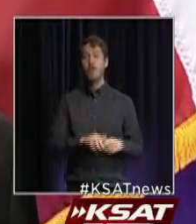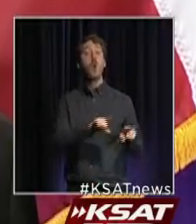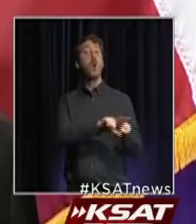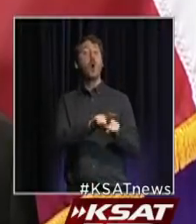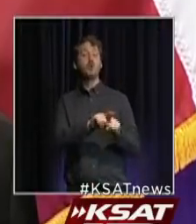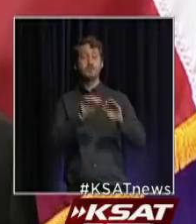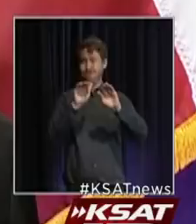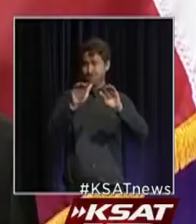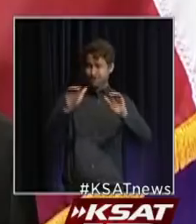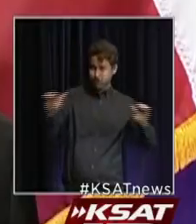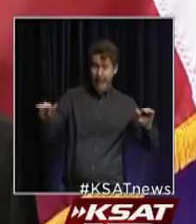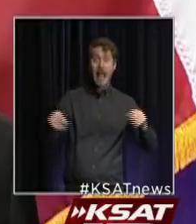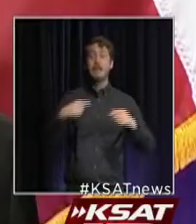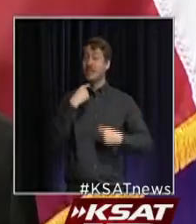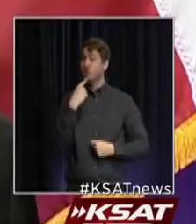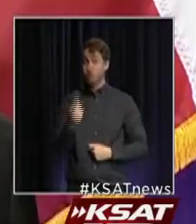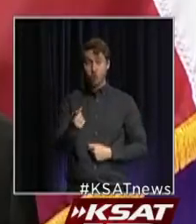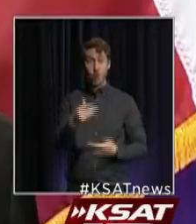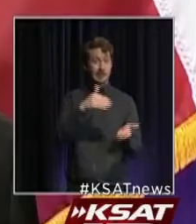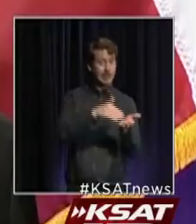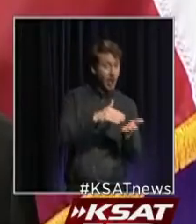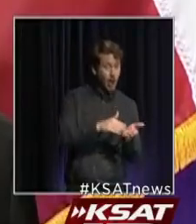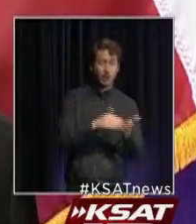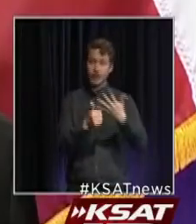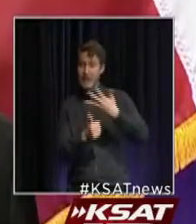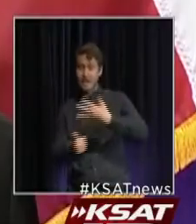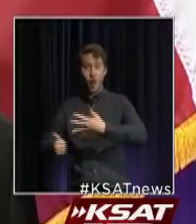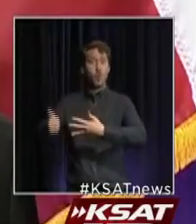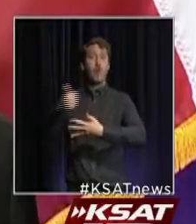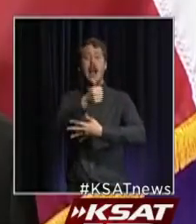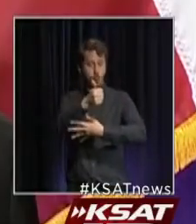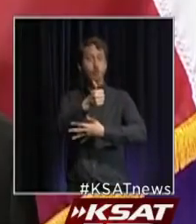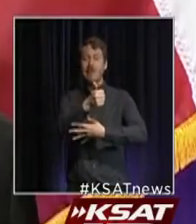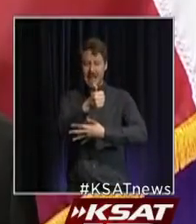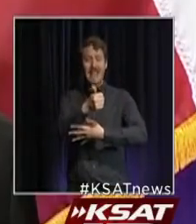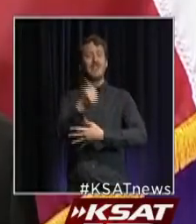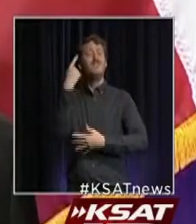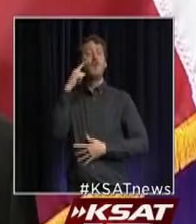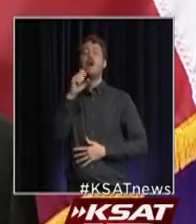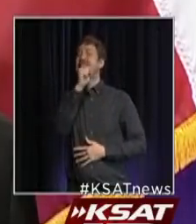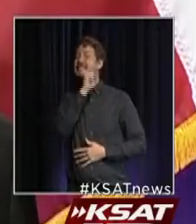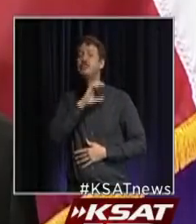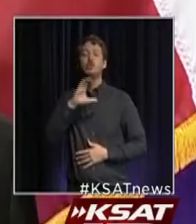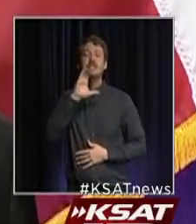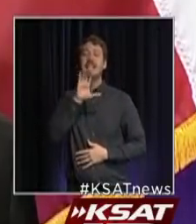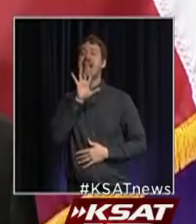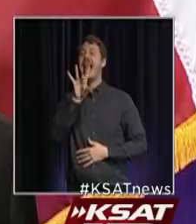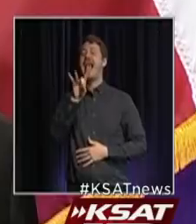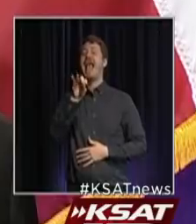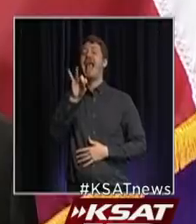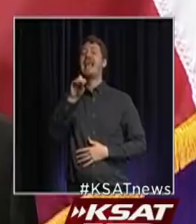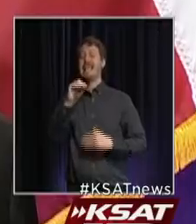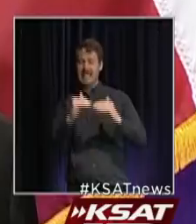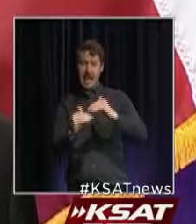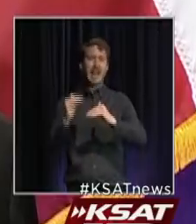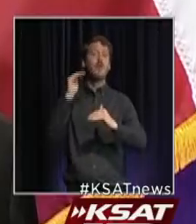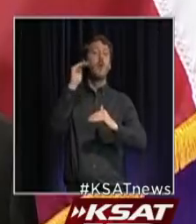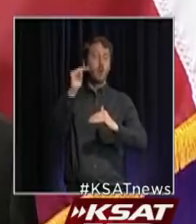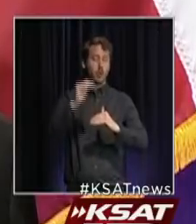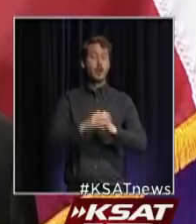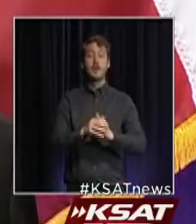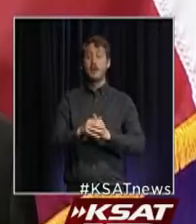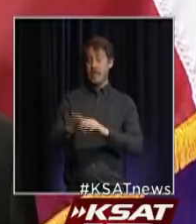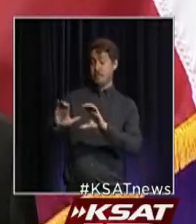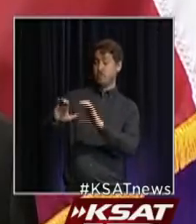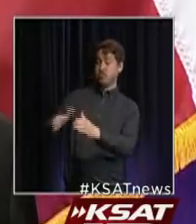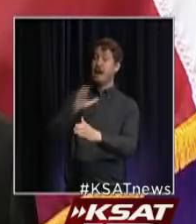to prioritize people who are 80 years or older when scheduling appointments and accommodate anyone in that age group who presents